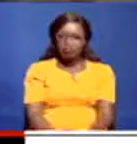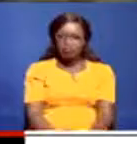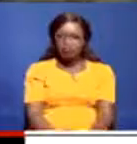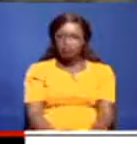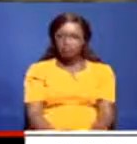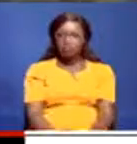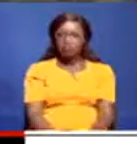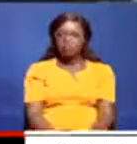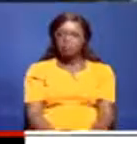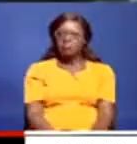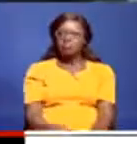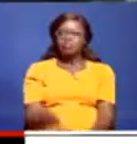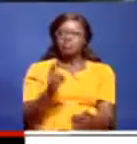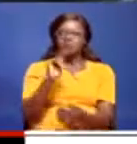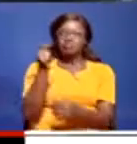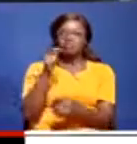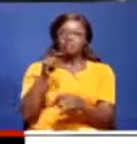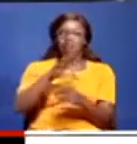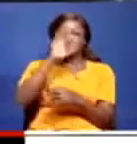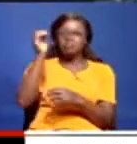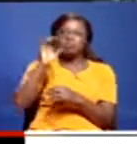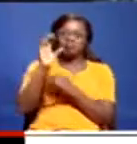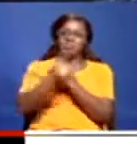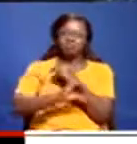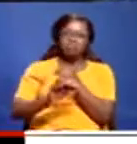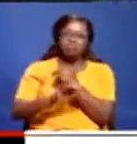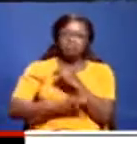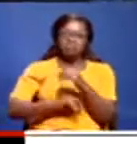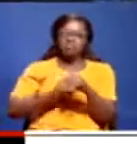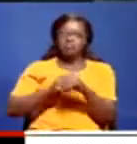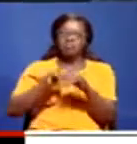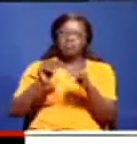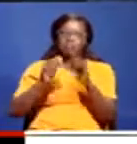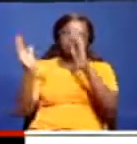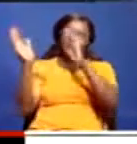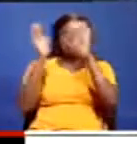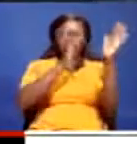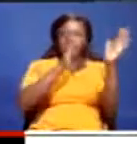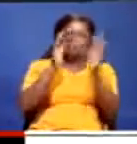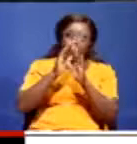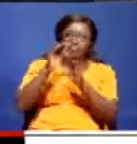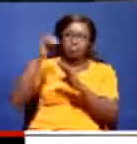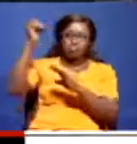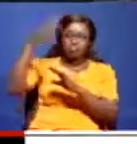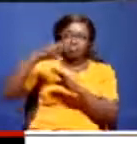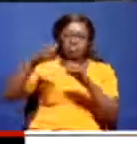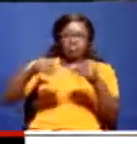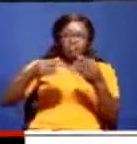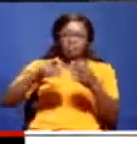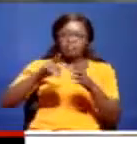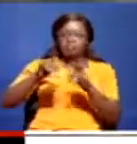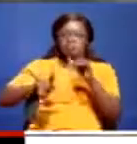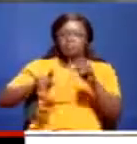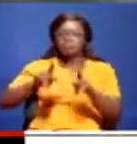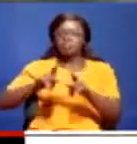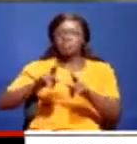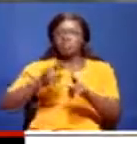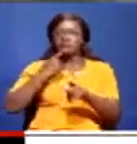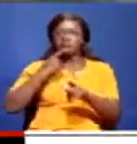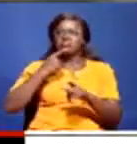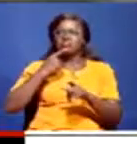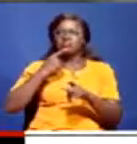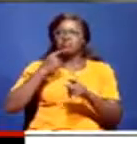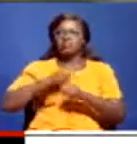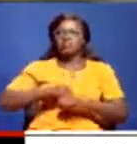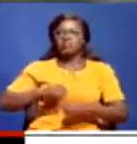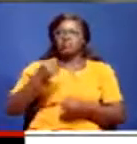Kenya stands out among African countries when it comes to wind energy production. The Lake Turkana wind plant has a capacity of